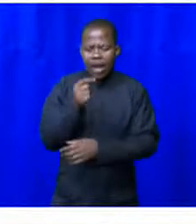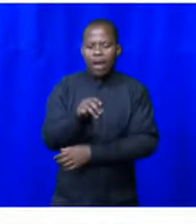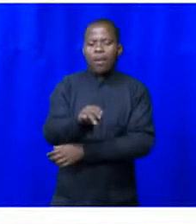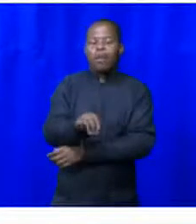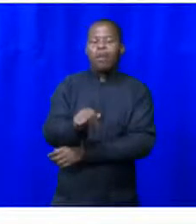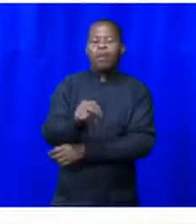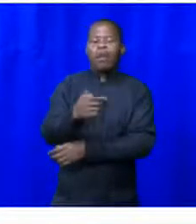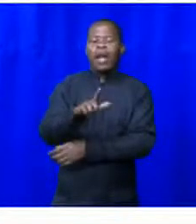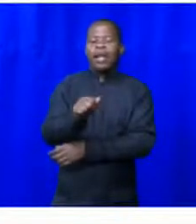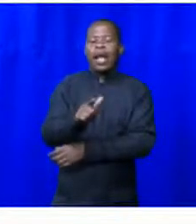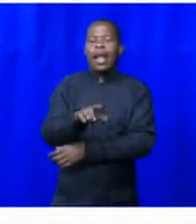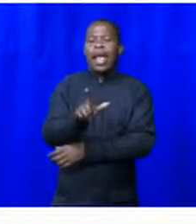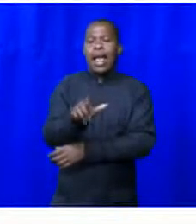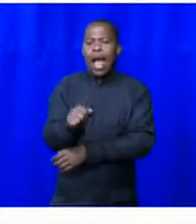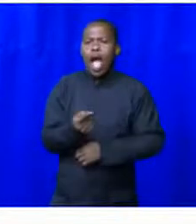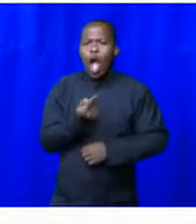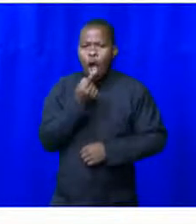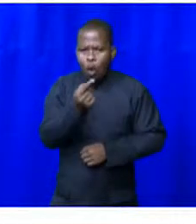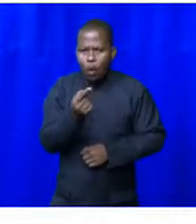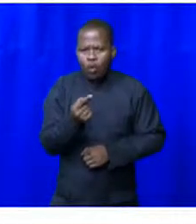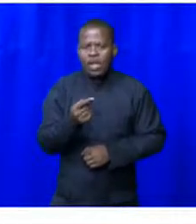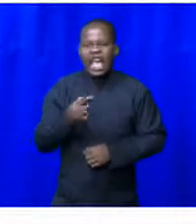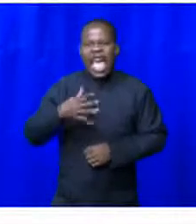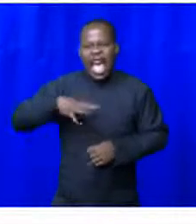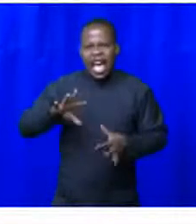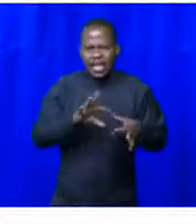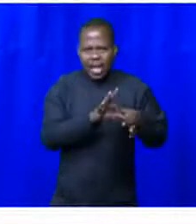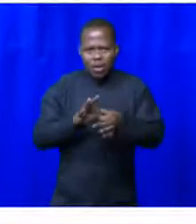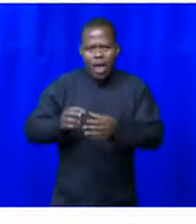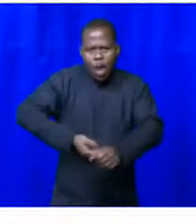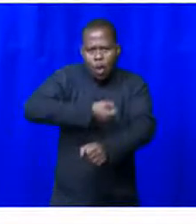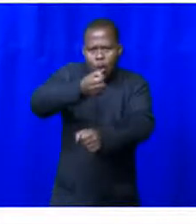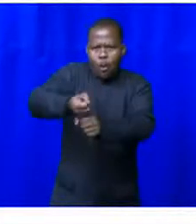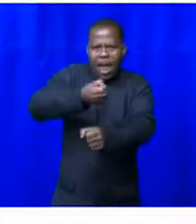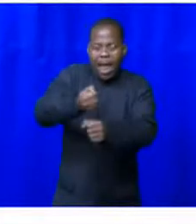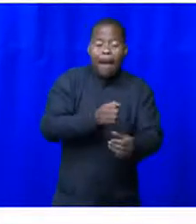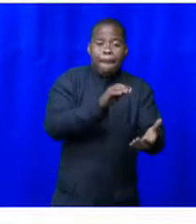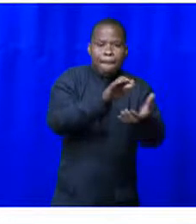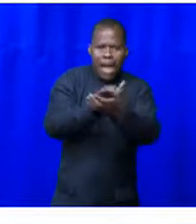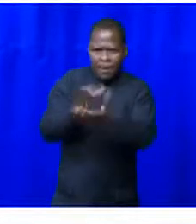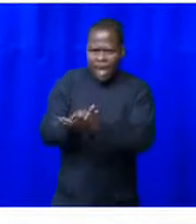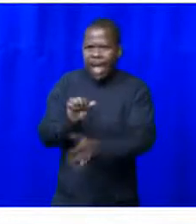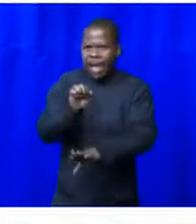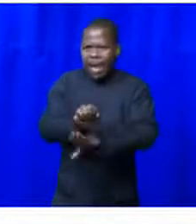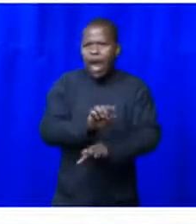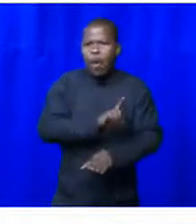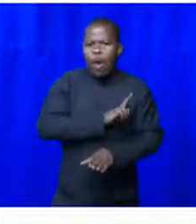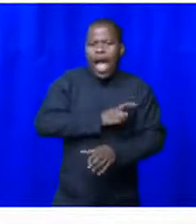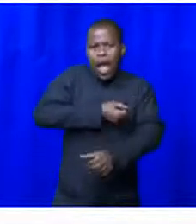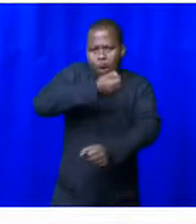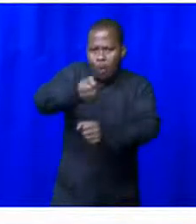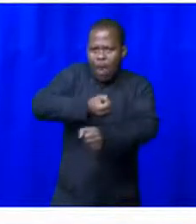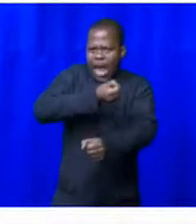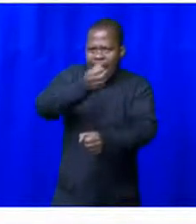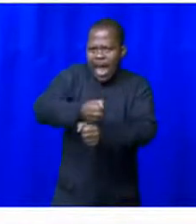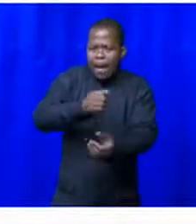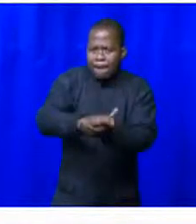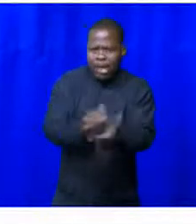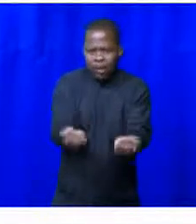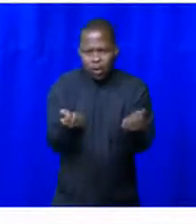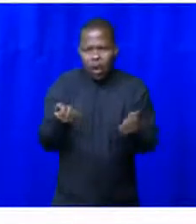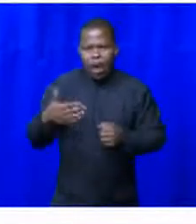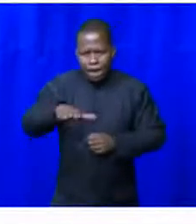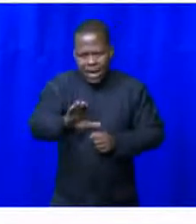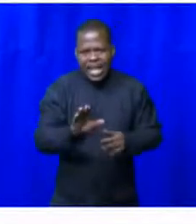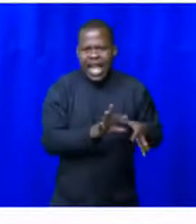indlela yokusebenzisana netinhlangano letahlukahlukene tetemidlalo lapha eveni kude kutholakale indlela yokubambisana kude kuthi leli komiti ligcine libe